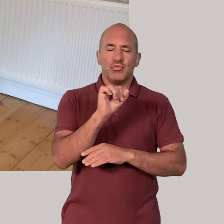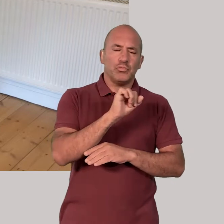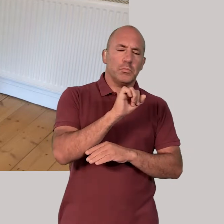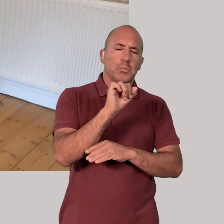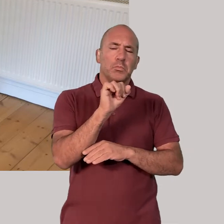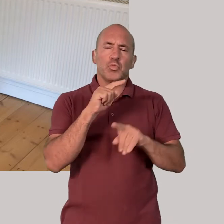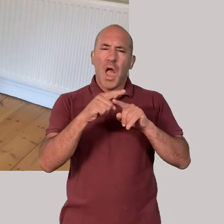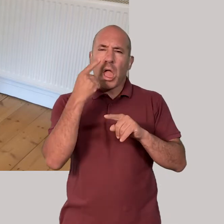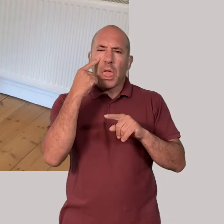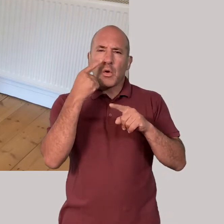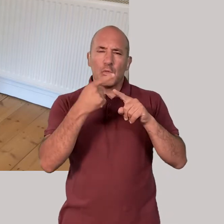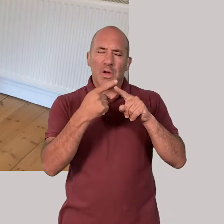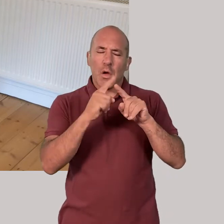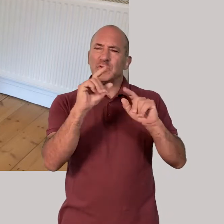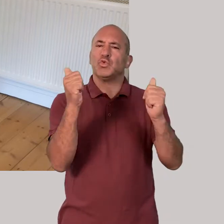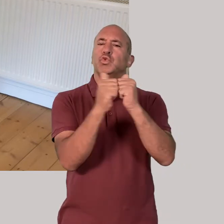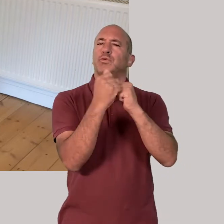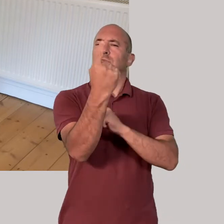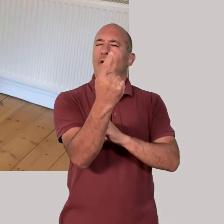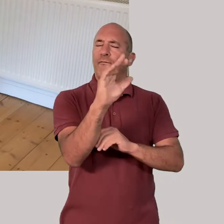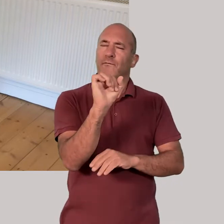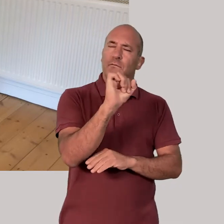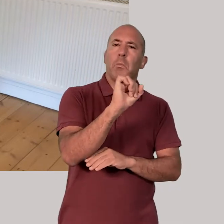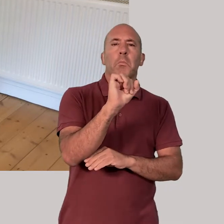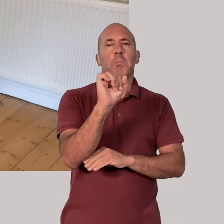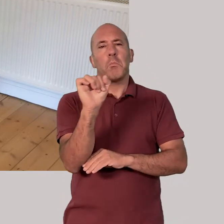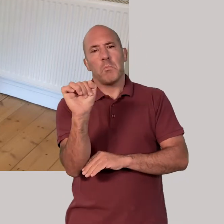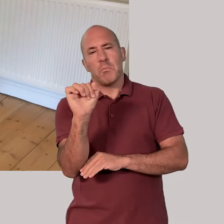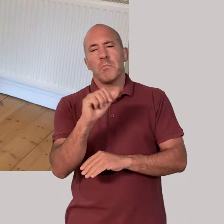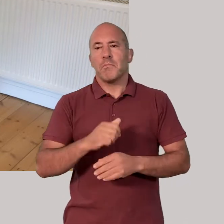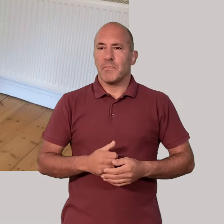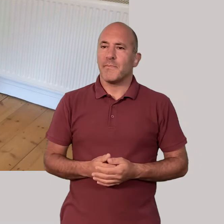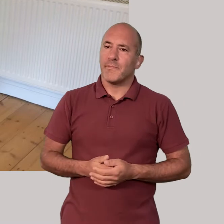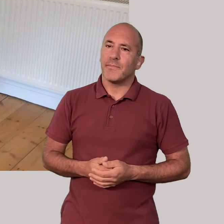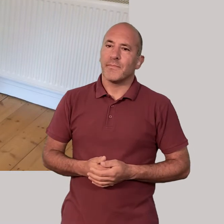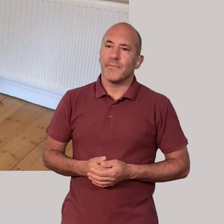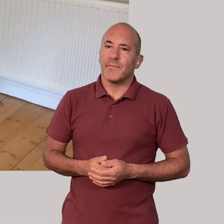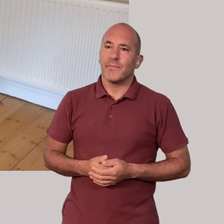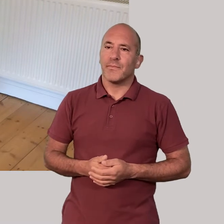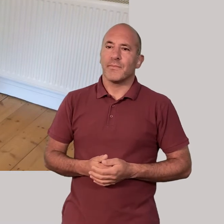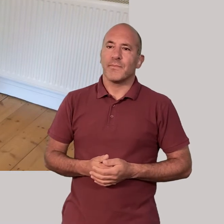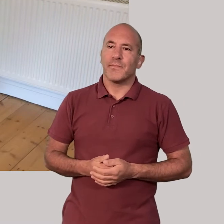See if you can find a speed that really suits you.